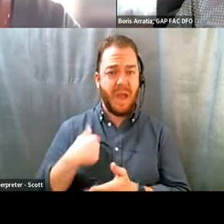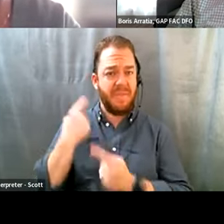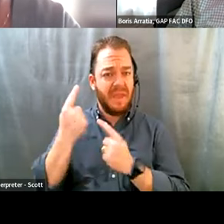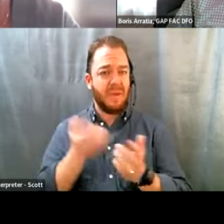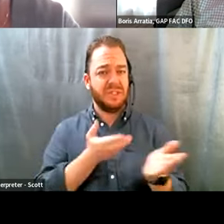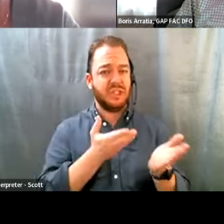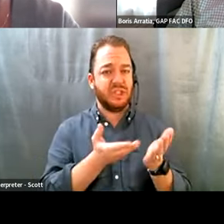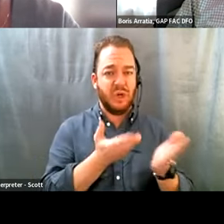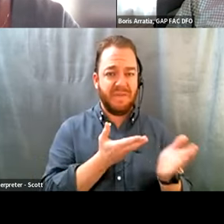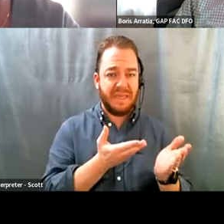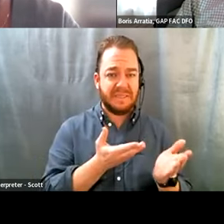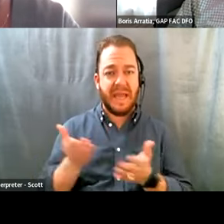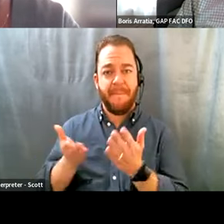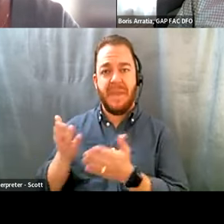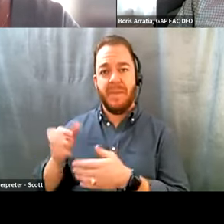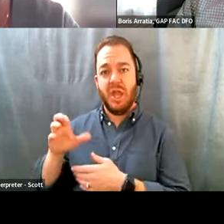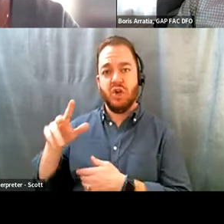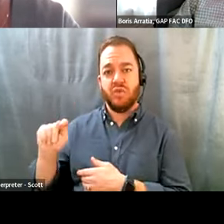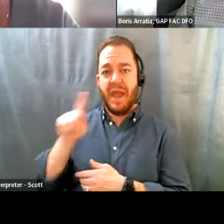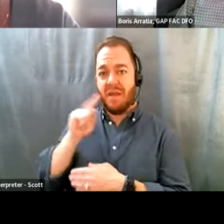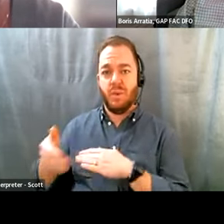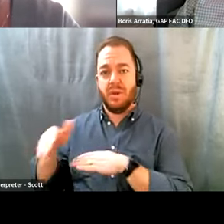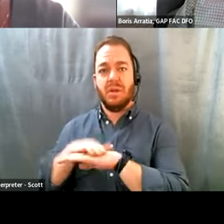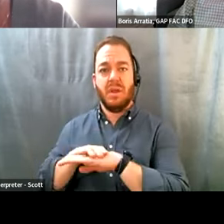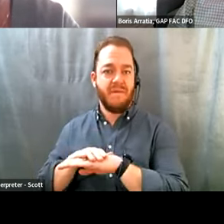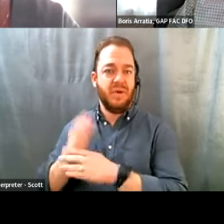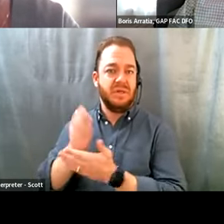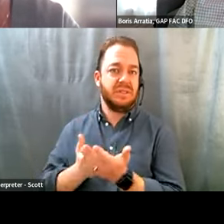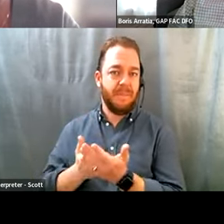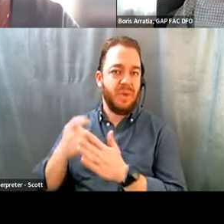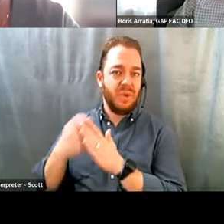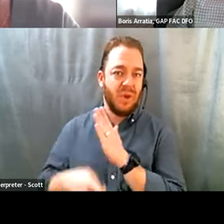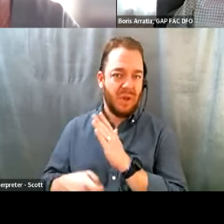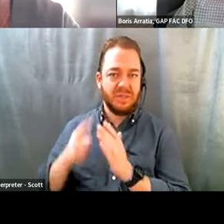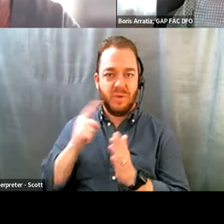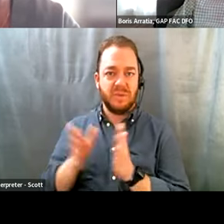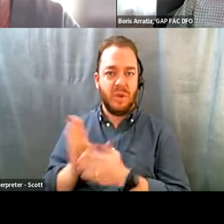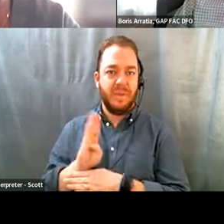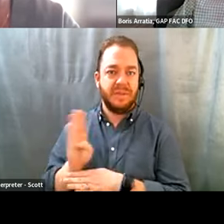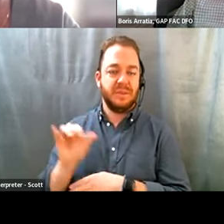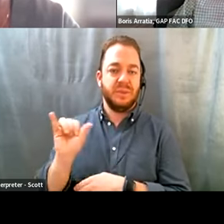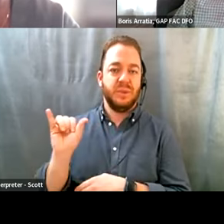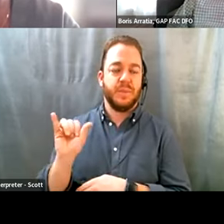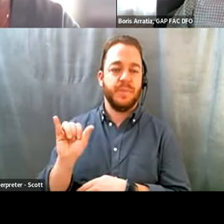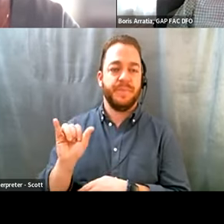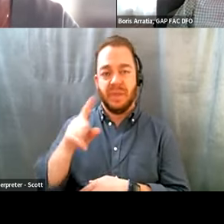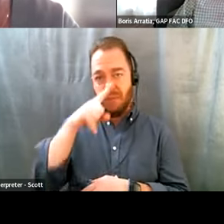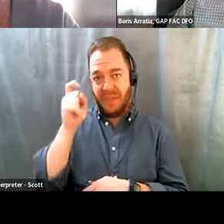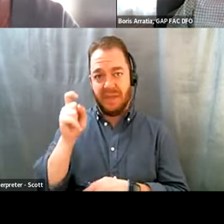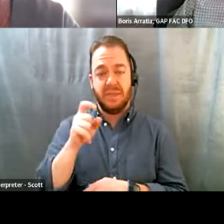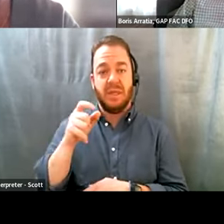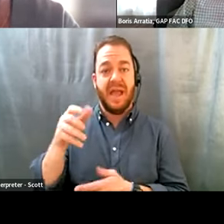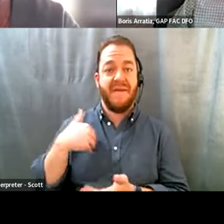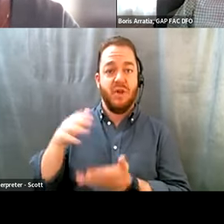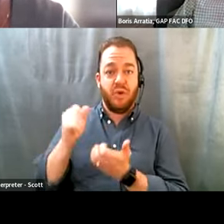one side, and maybe a grant to cover, you know, some of the costs for a small business, because there are grant programs as